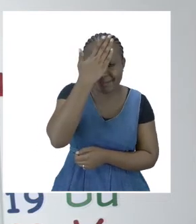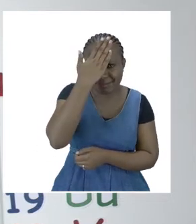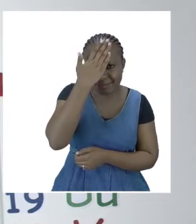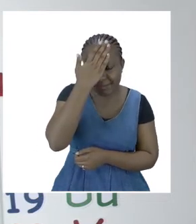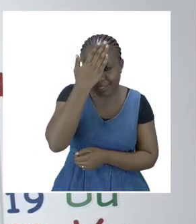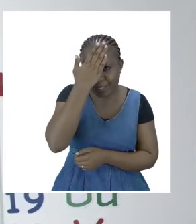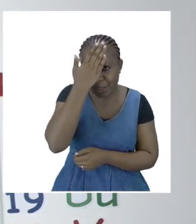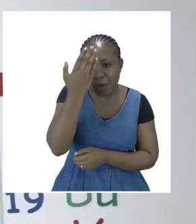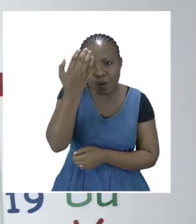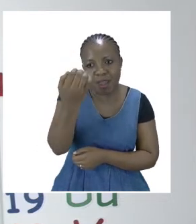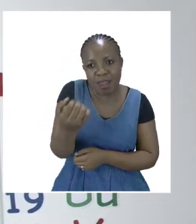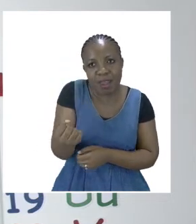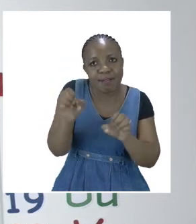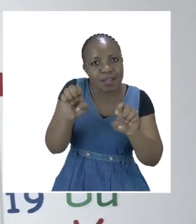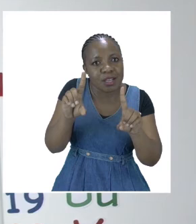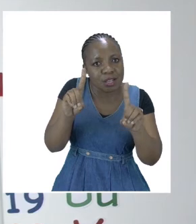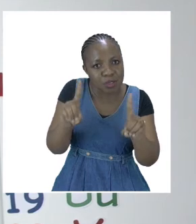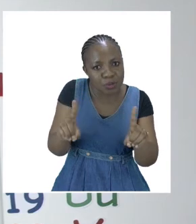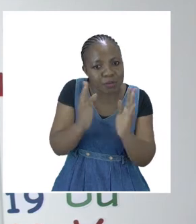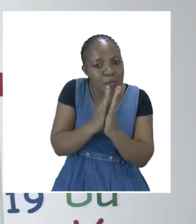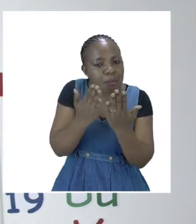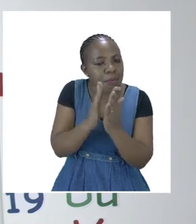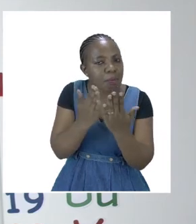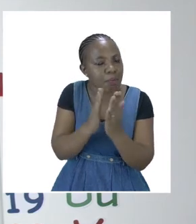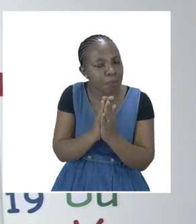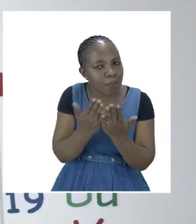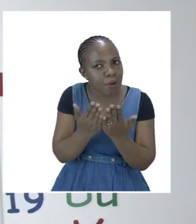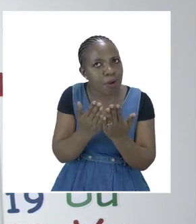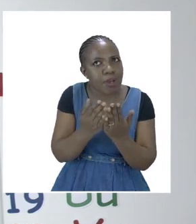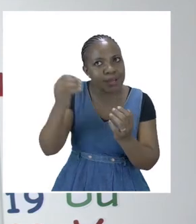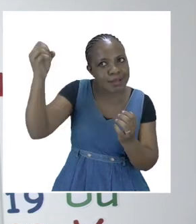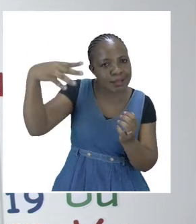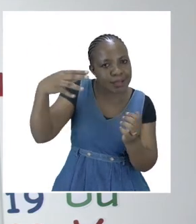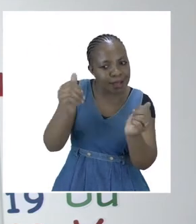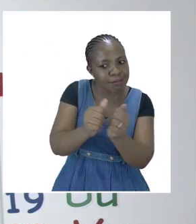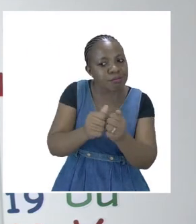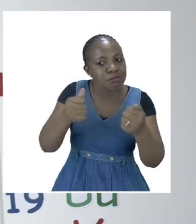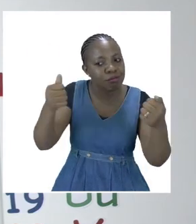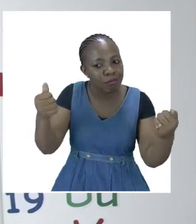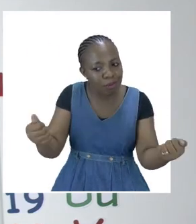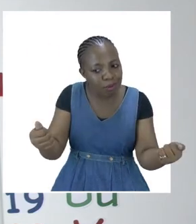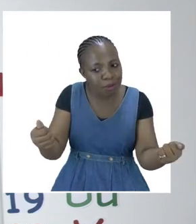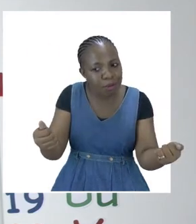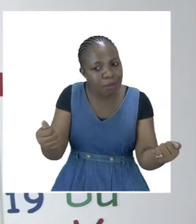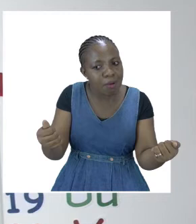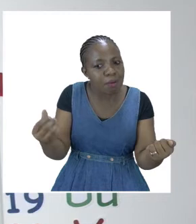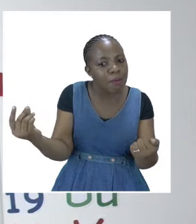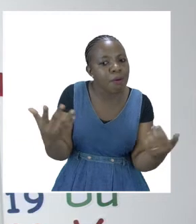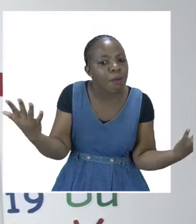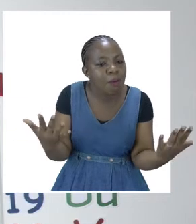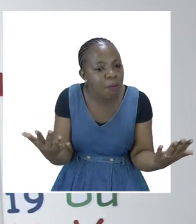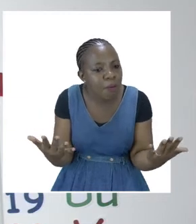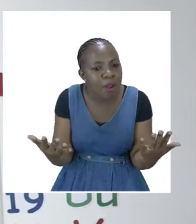booklet in our daily newspaper, street sales, or at your school every Monday